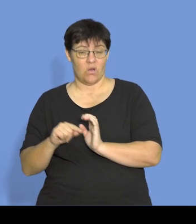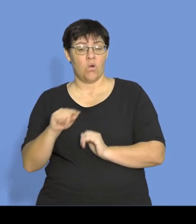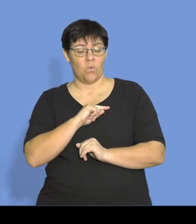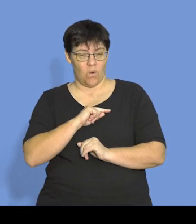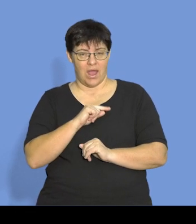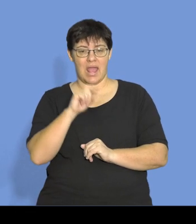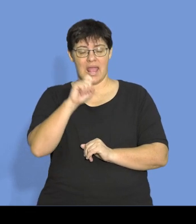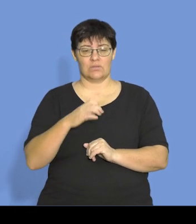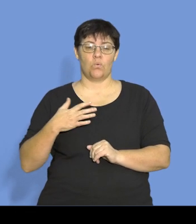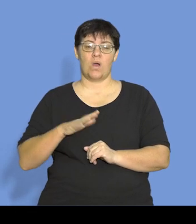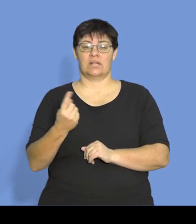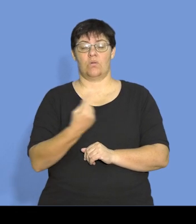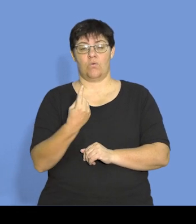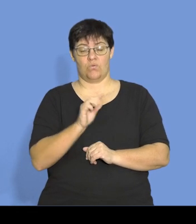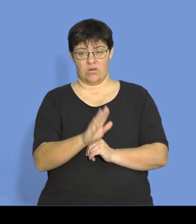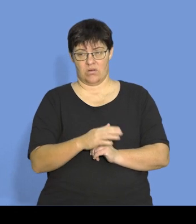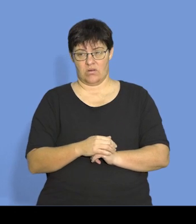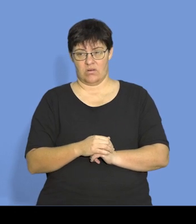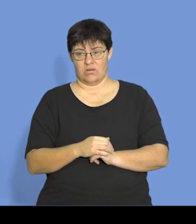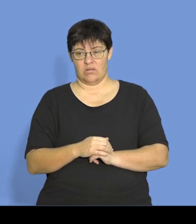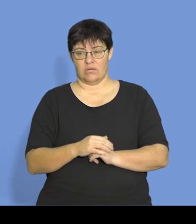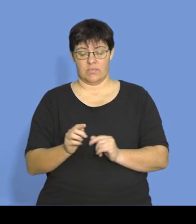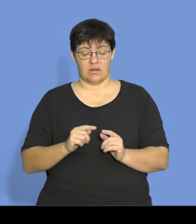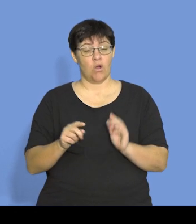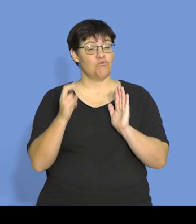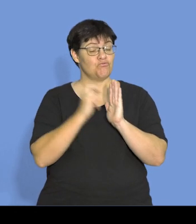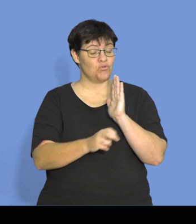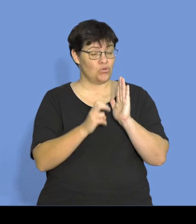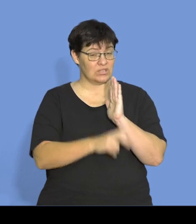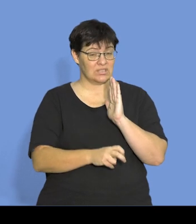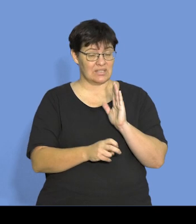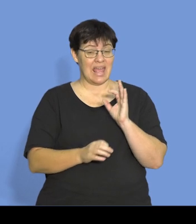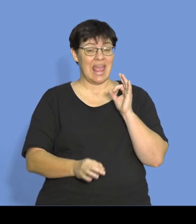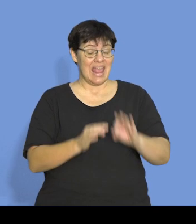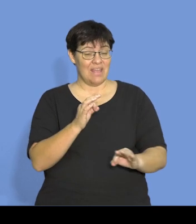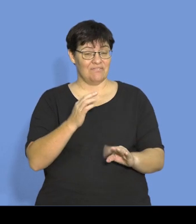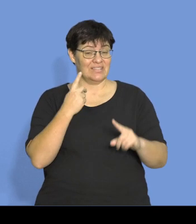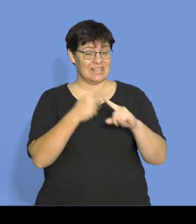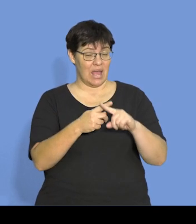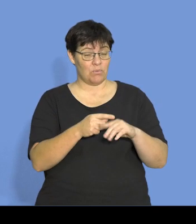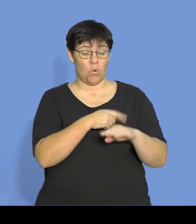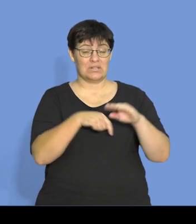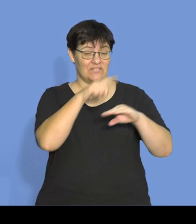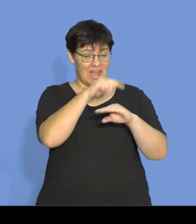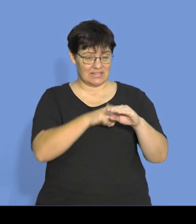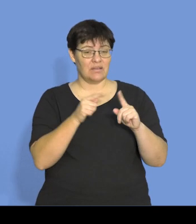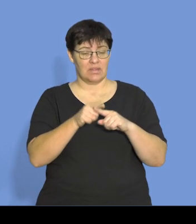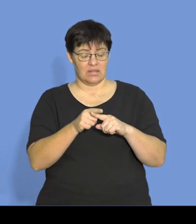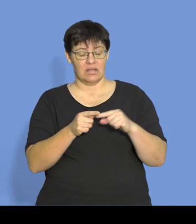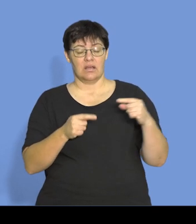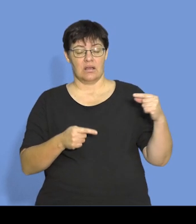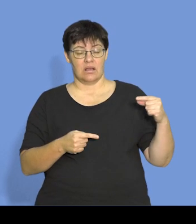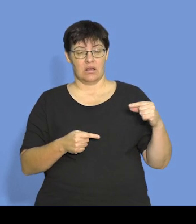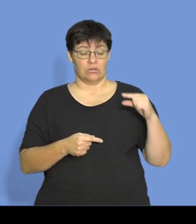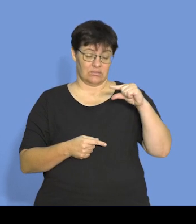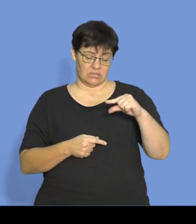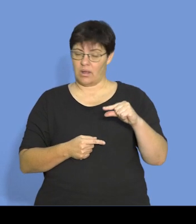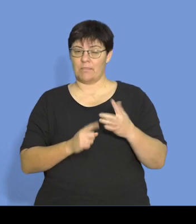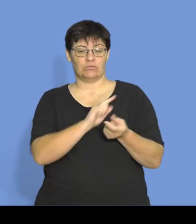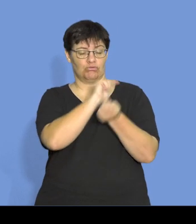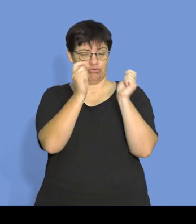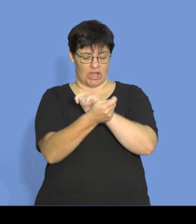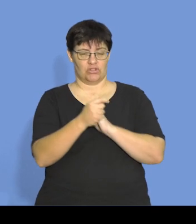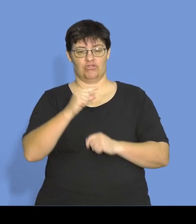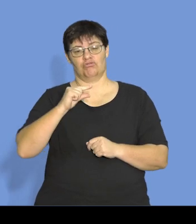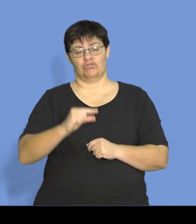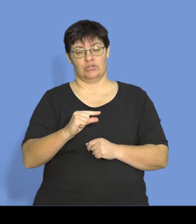because I want x to be on its own. But one of the rules that we need to adhere to is this must change direction,